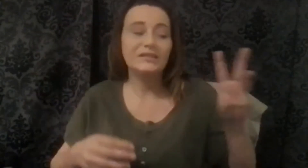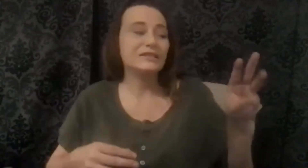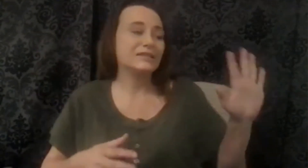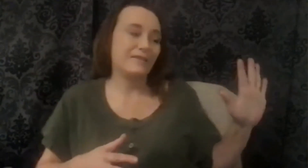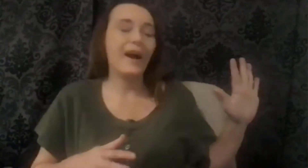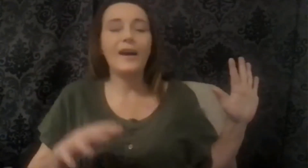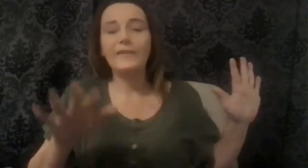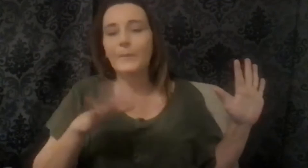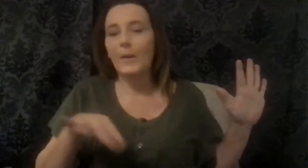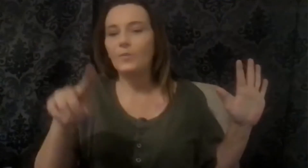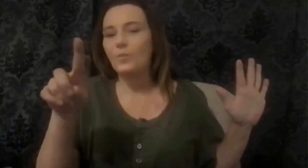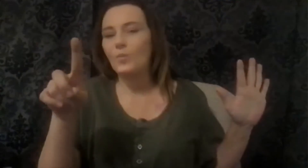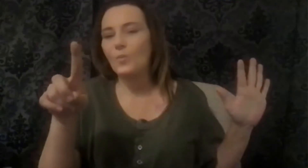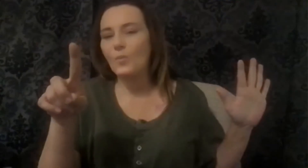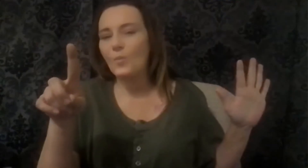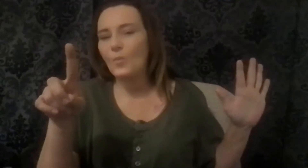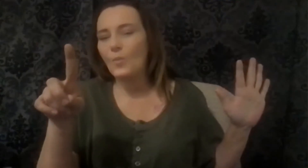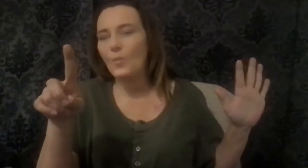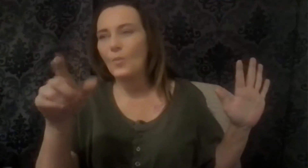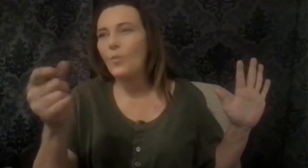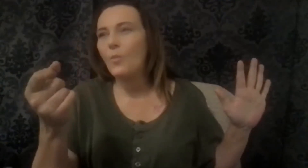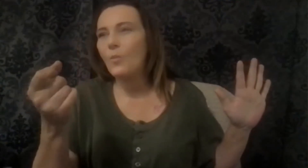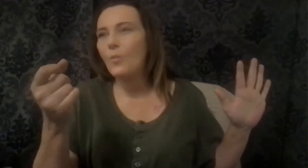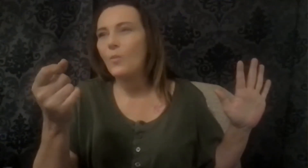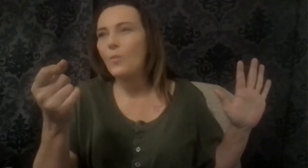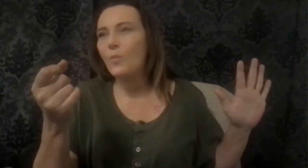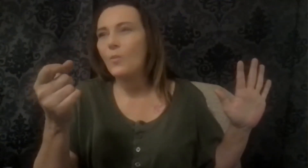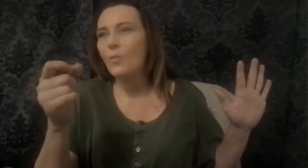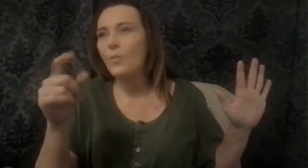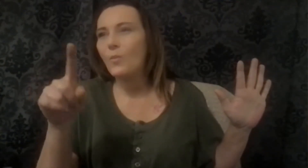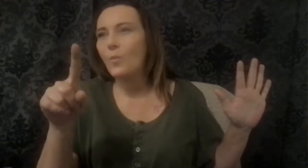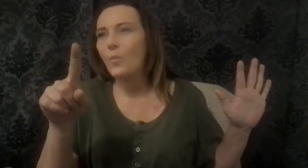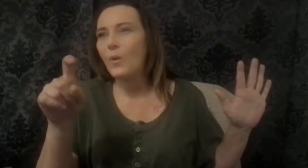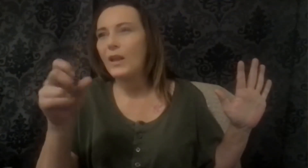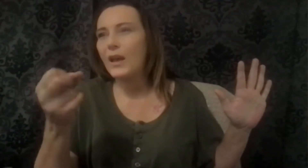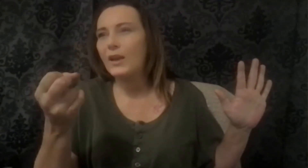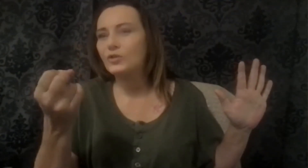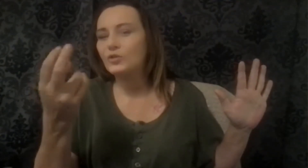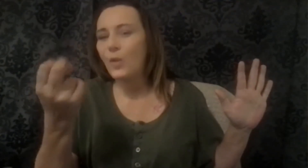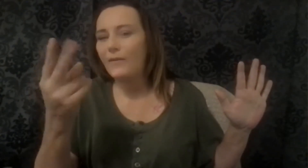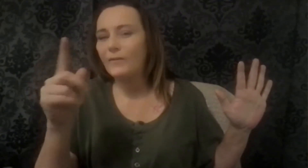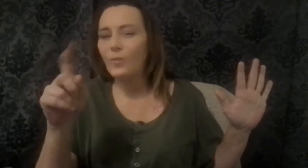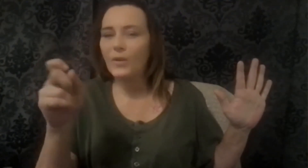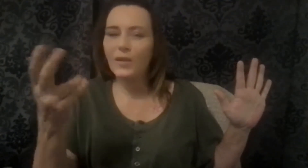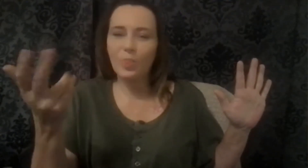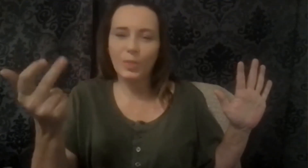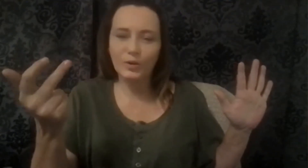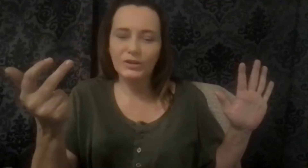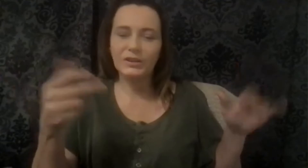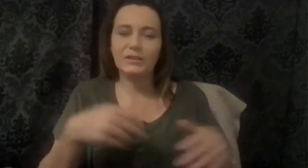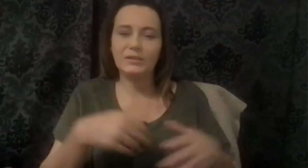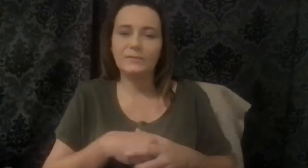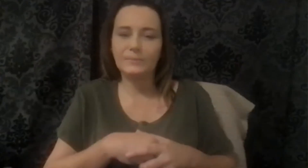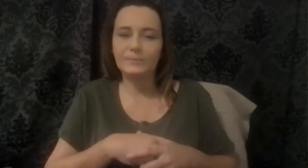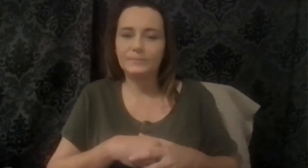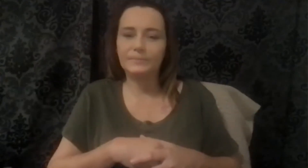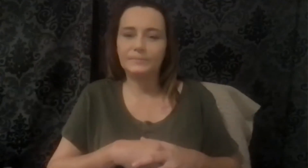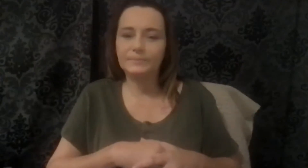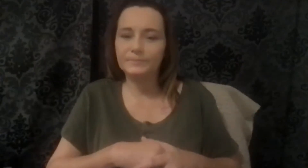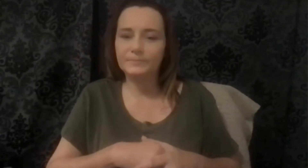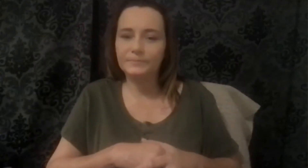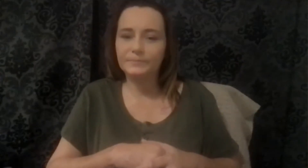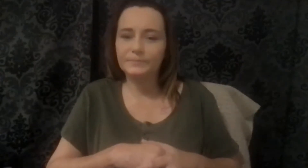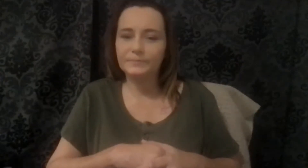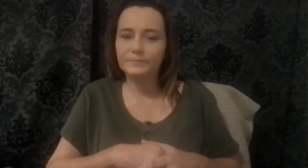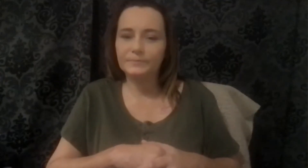Okay. Thank Irene, you. you have any better information on that? No, that sounds about right to me. I mean, you